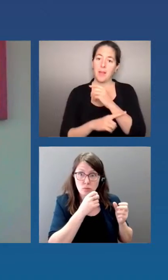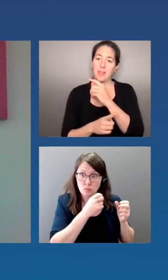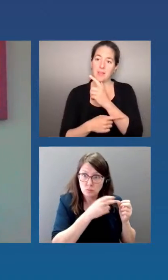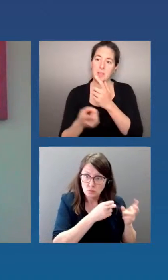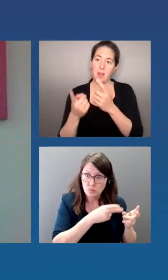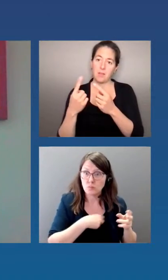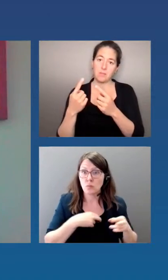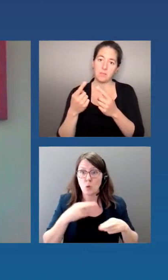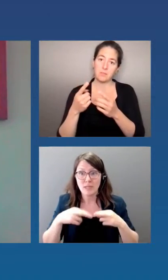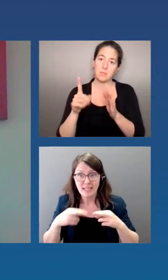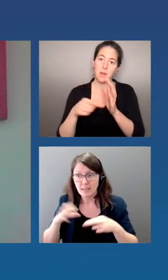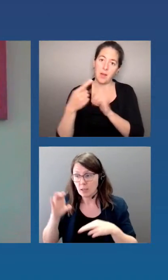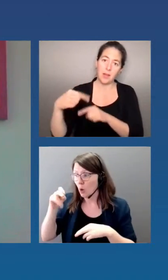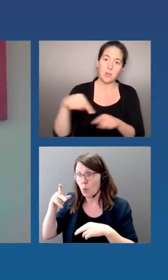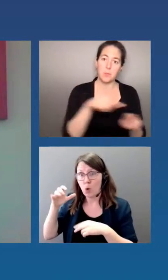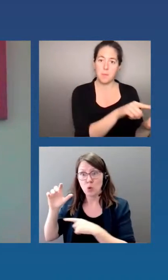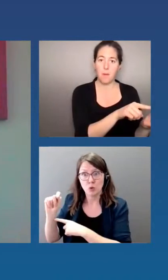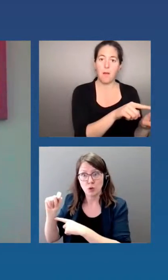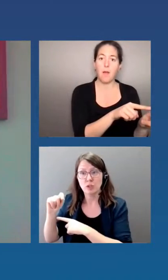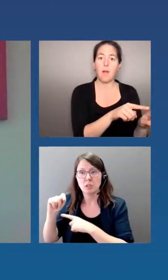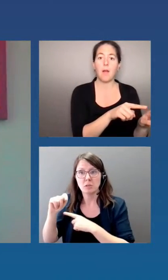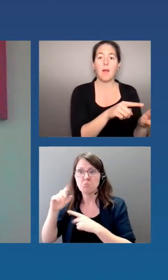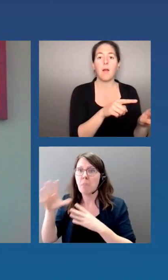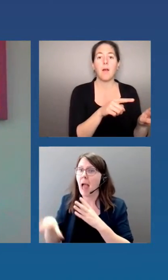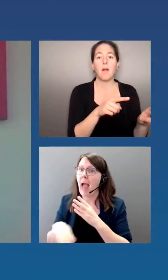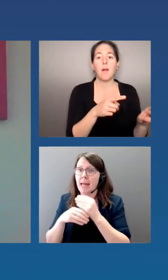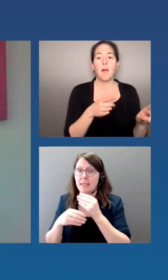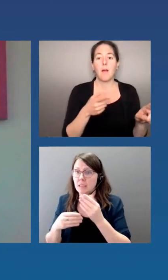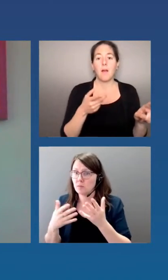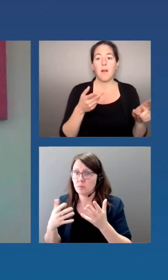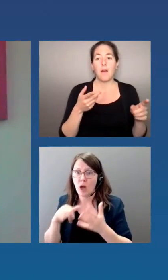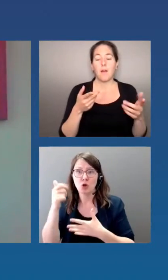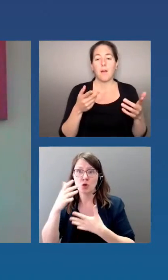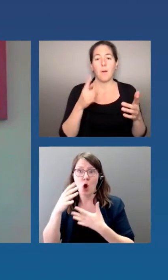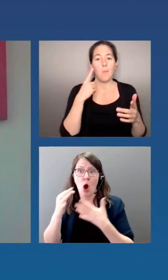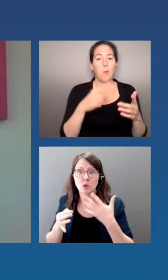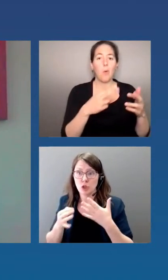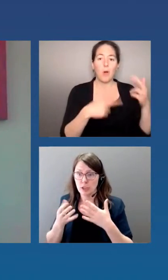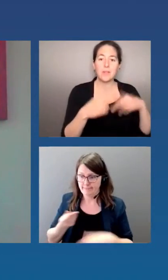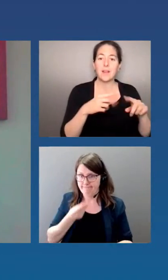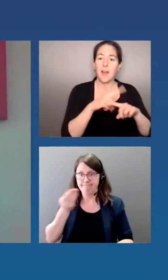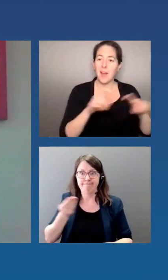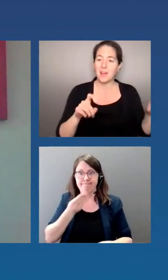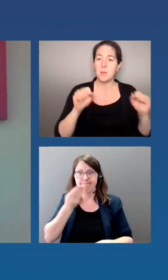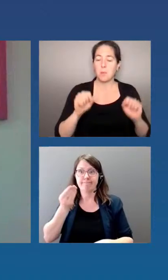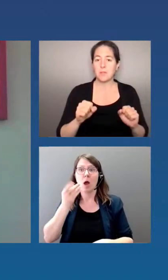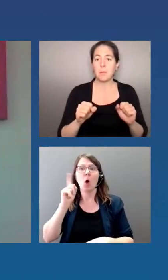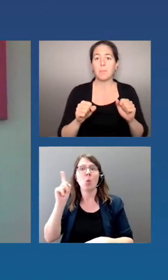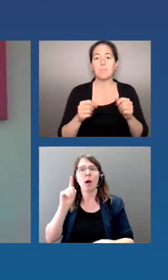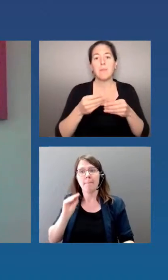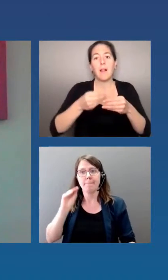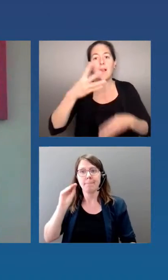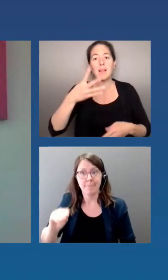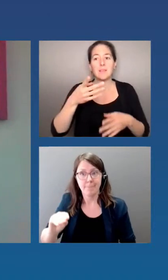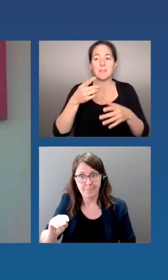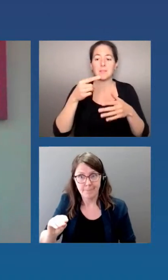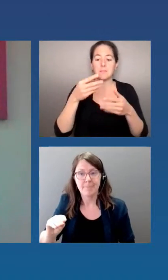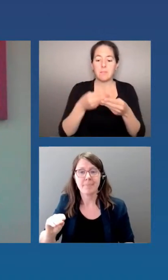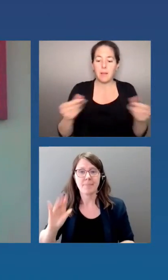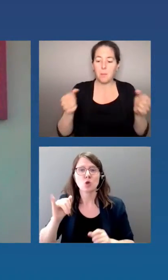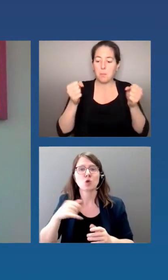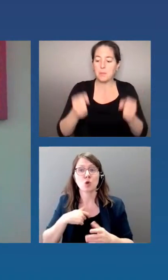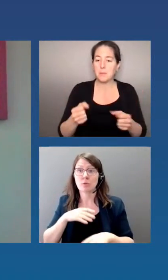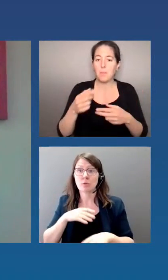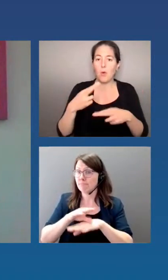waste stream that we do recycle. So those types of options too would while could lead to positive environmental outcomes, they